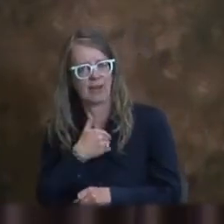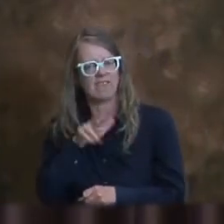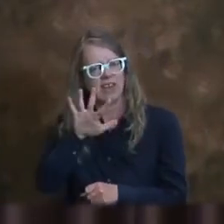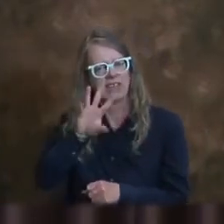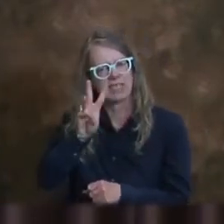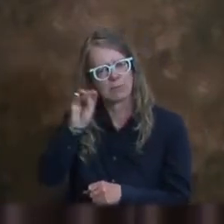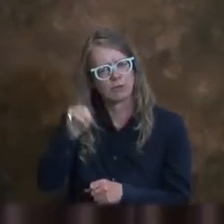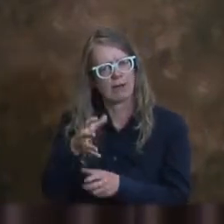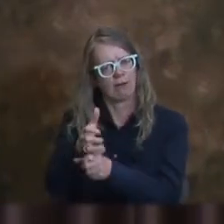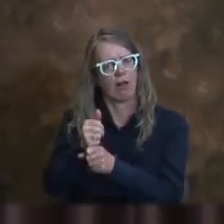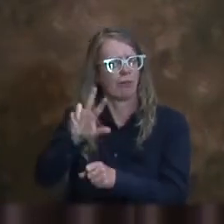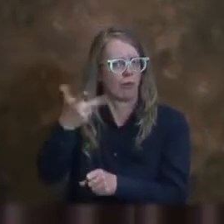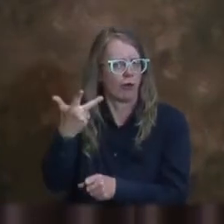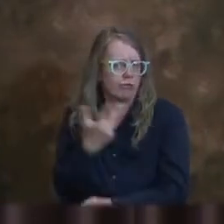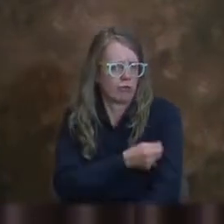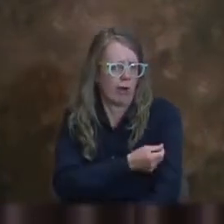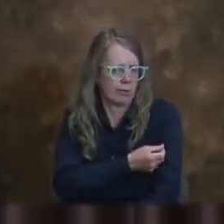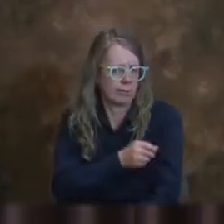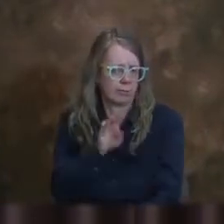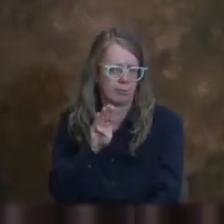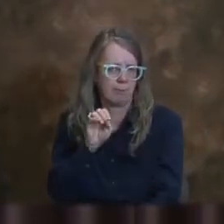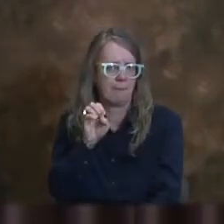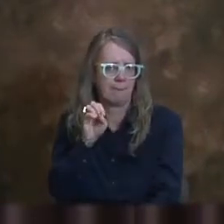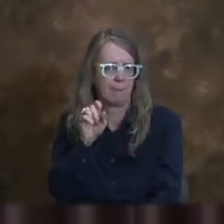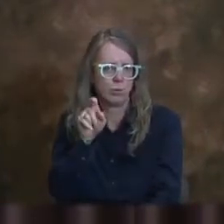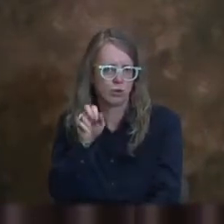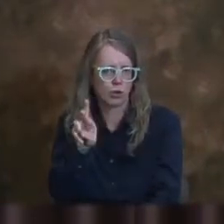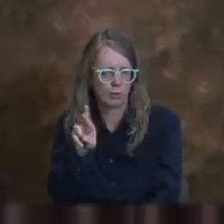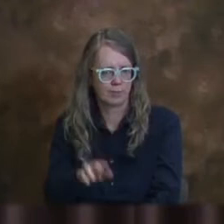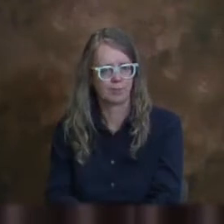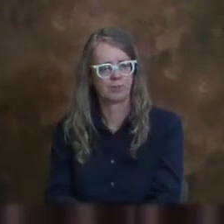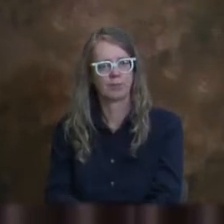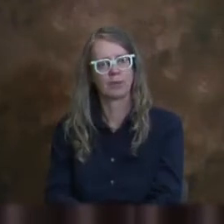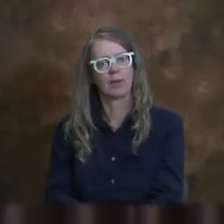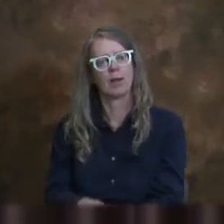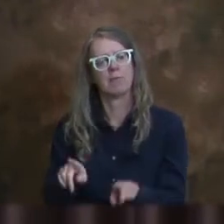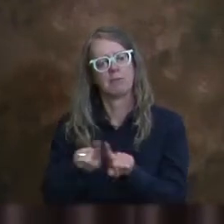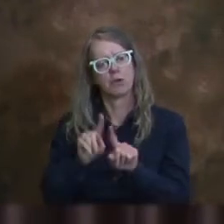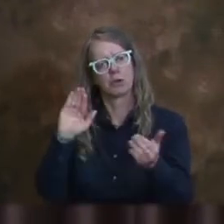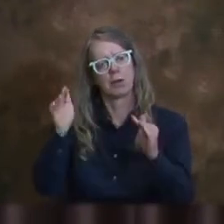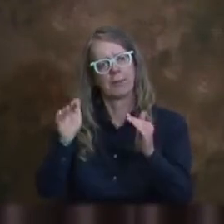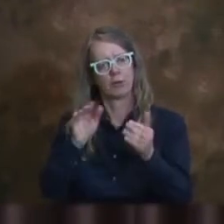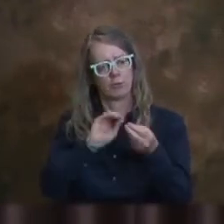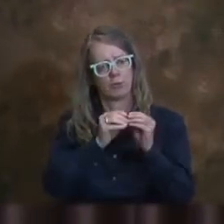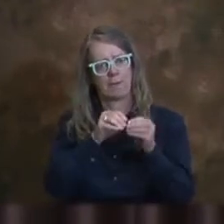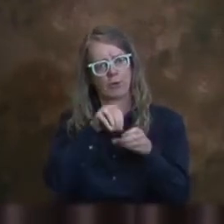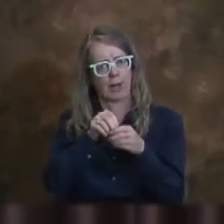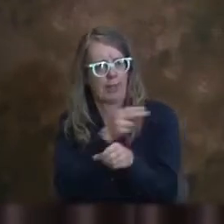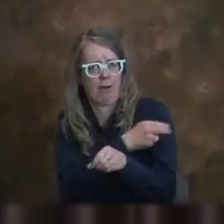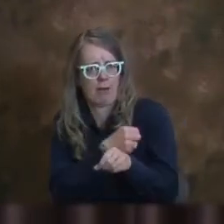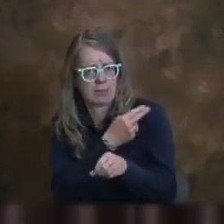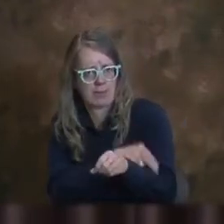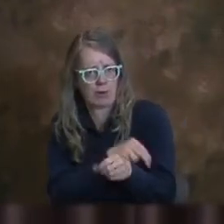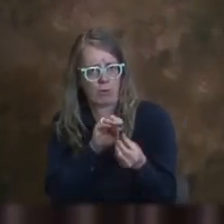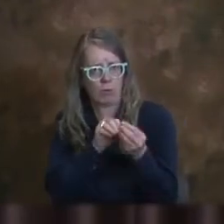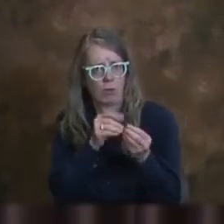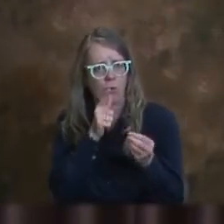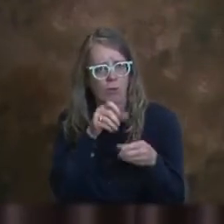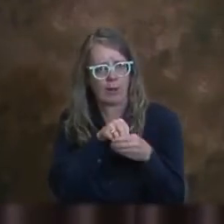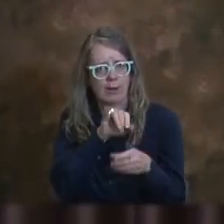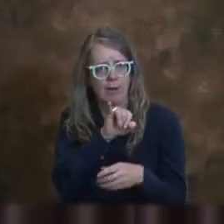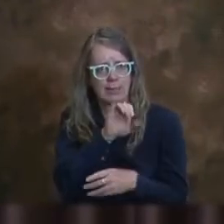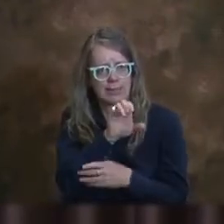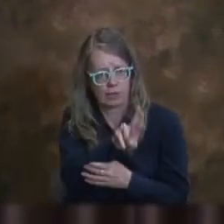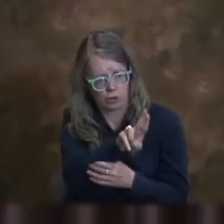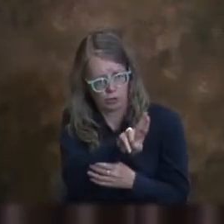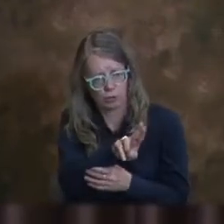the booster, which is the third. And when I look at the hospitalizations and the ICU numbers, if you've had